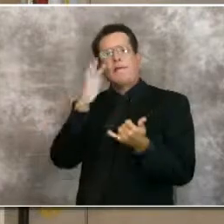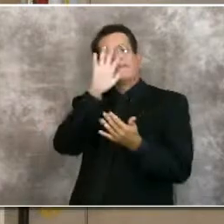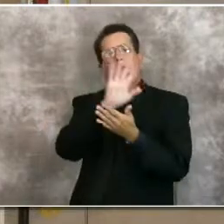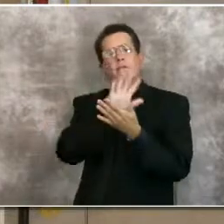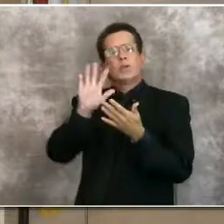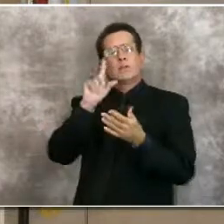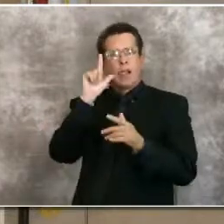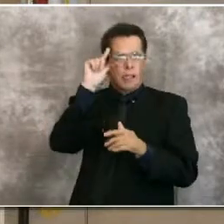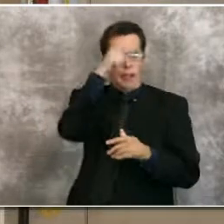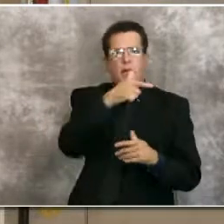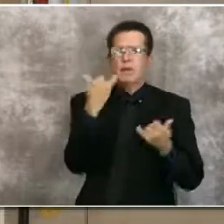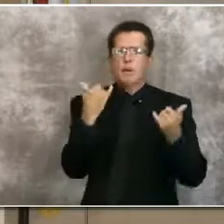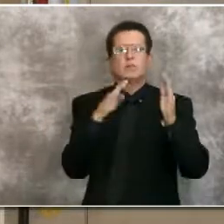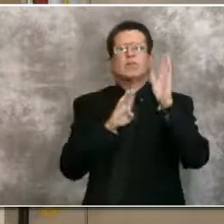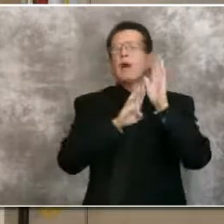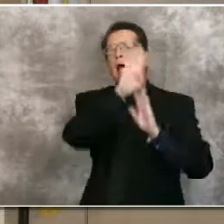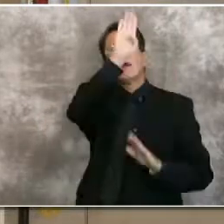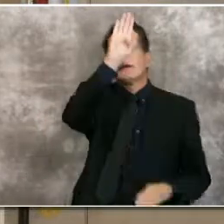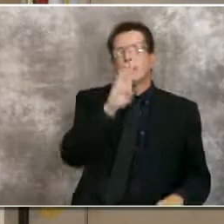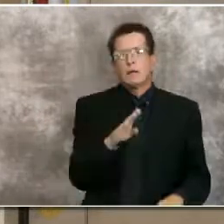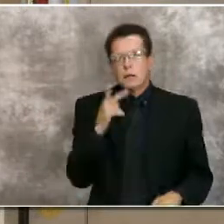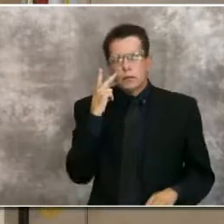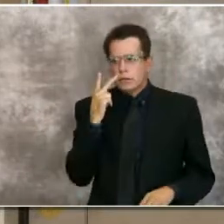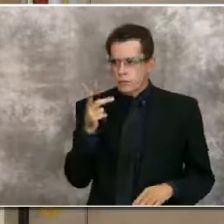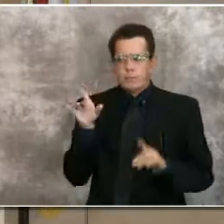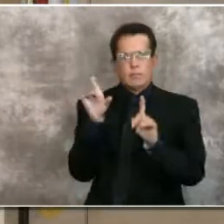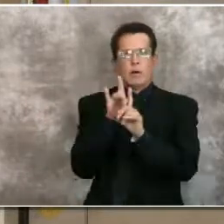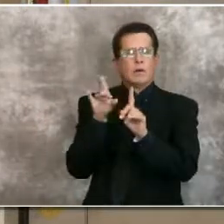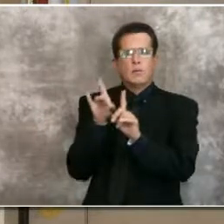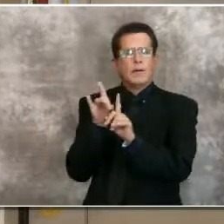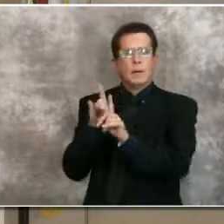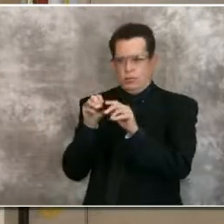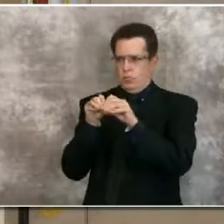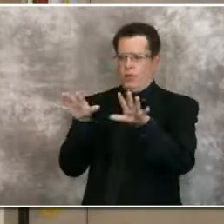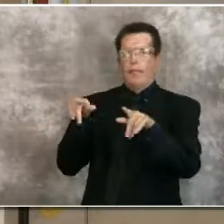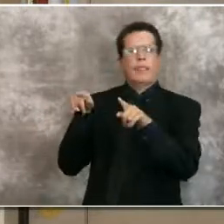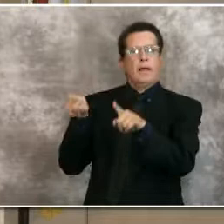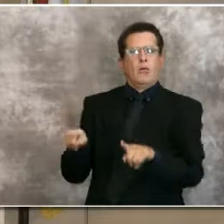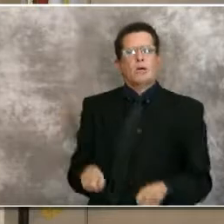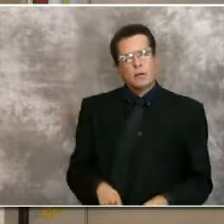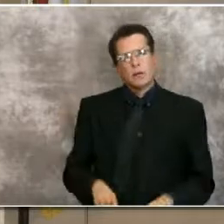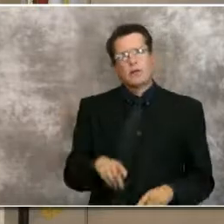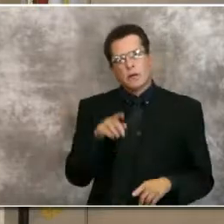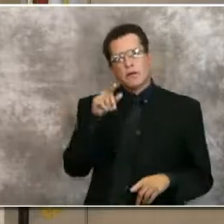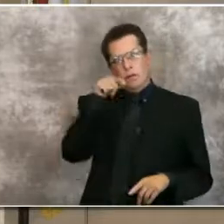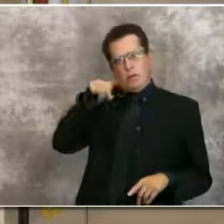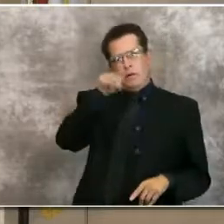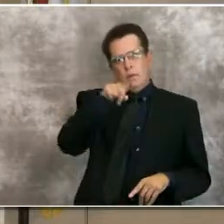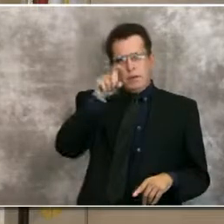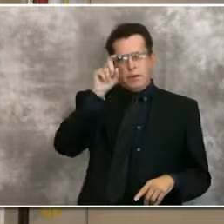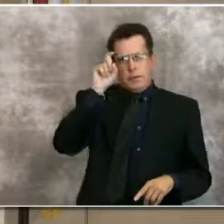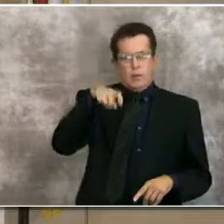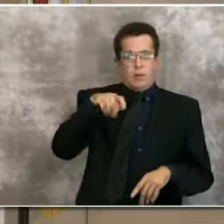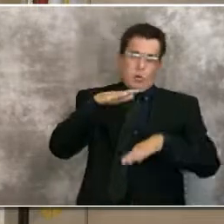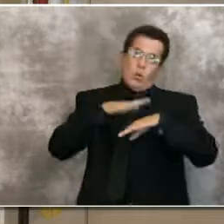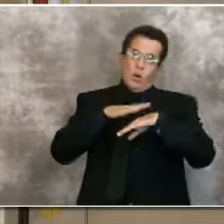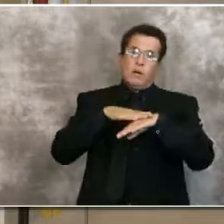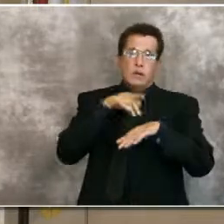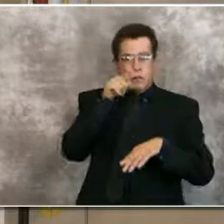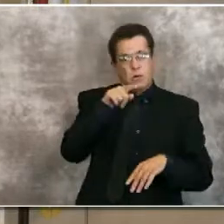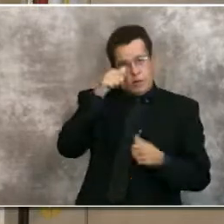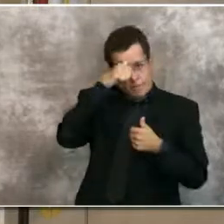later, a spike in the frequency of the illness. I think if people will take